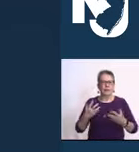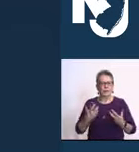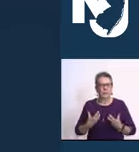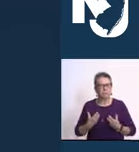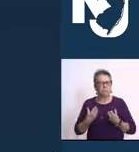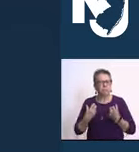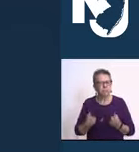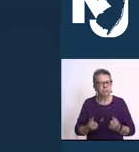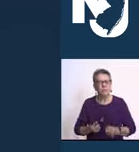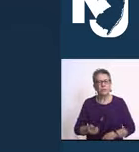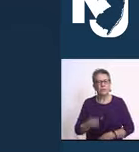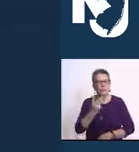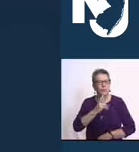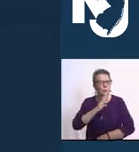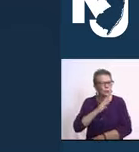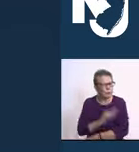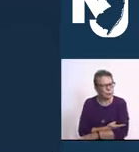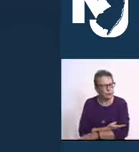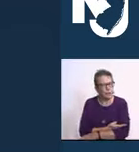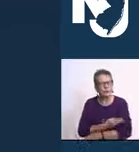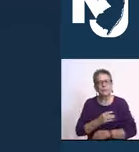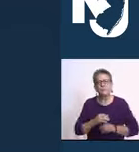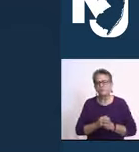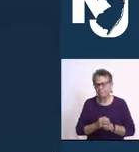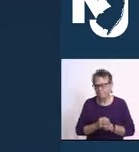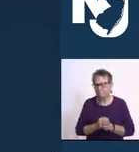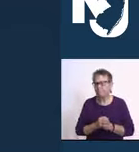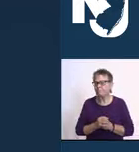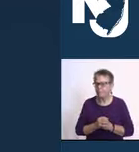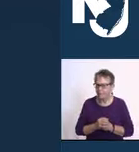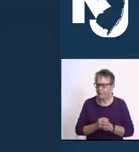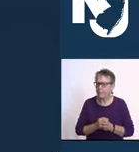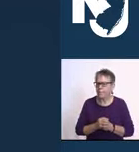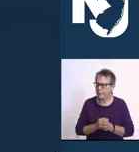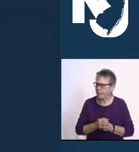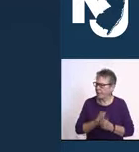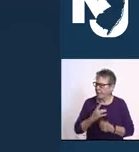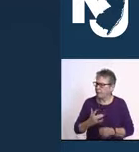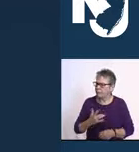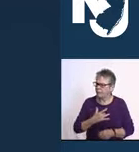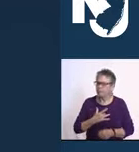remembered fondly by everyone who worked with her at DOH and for many years before.